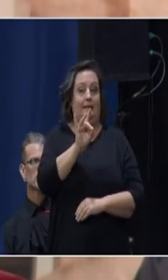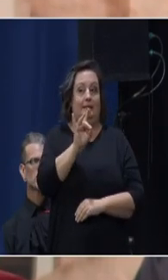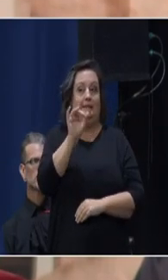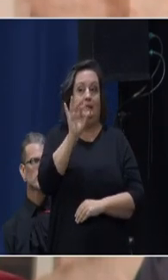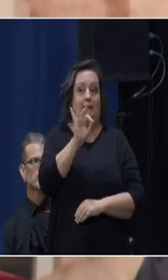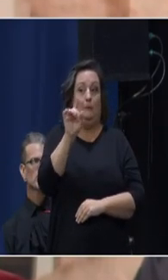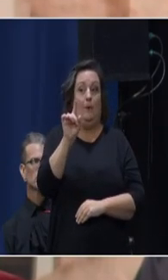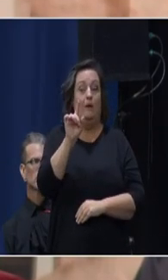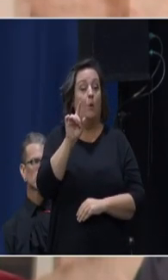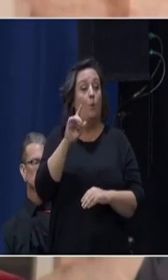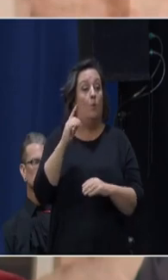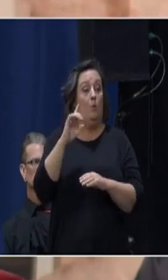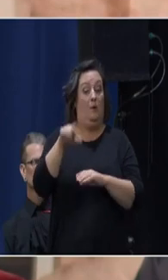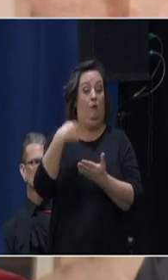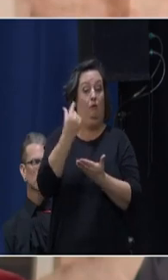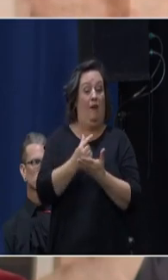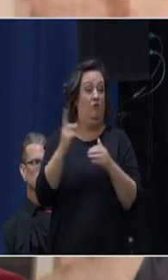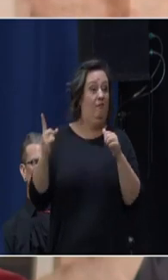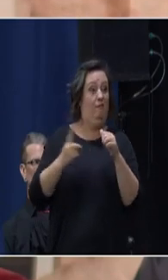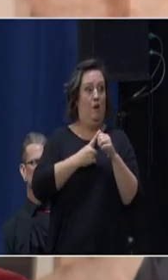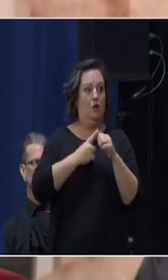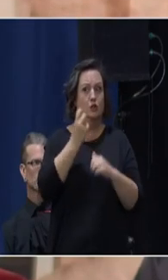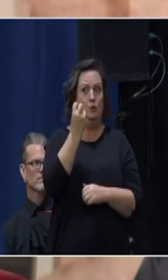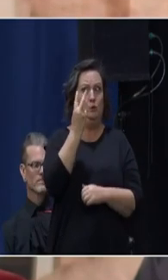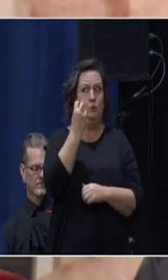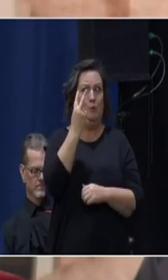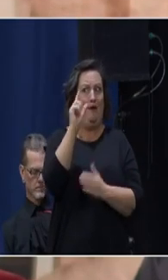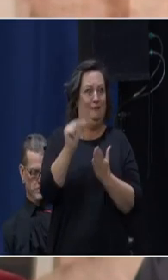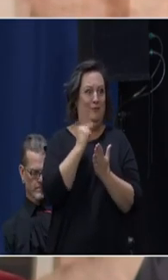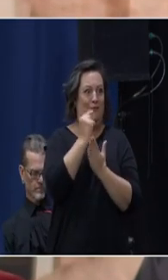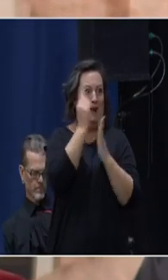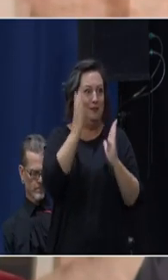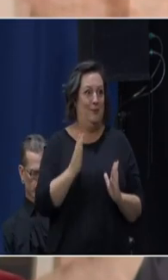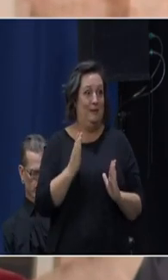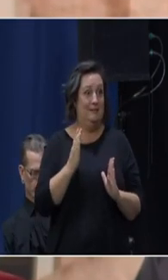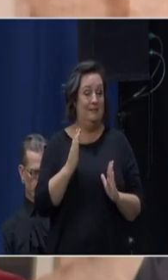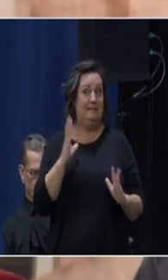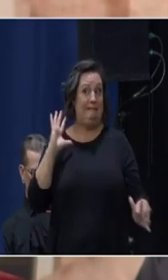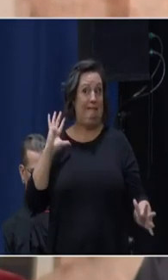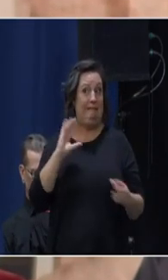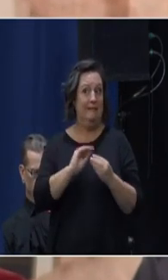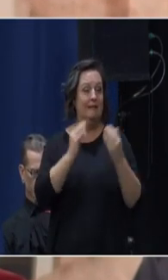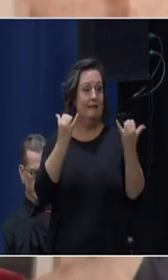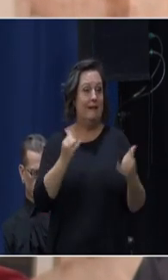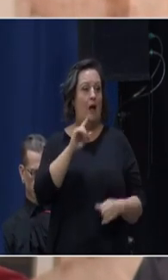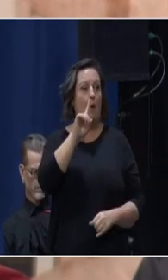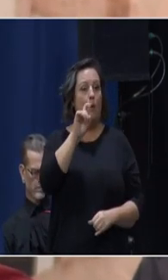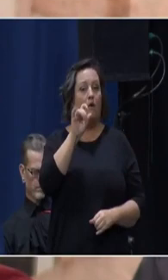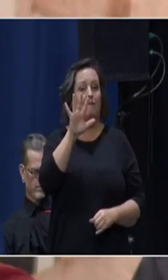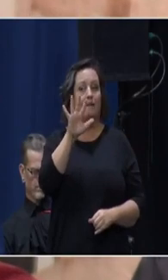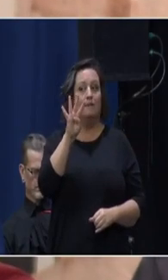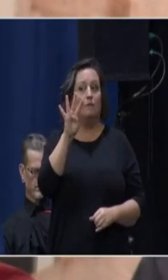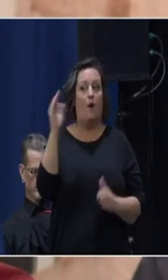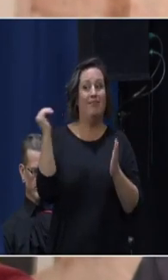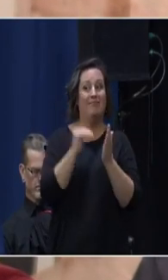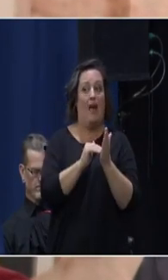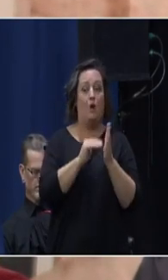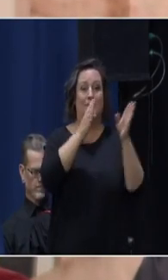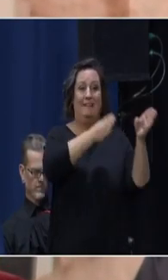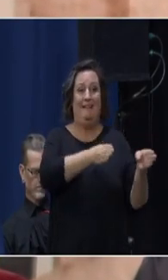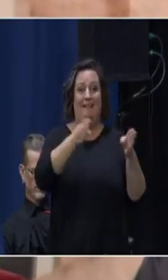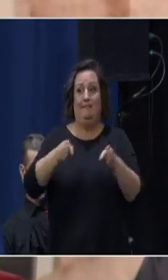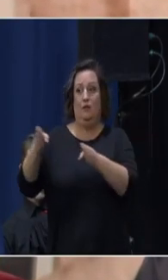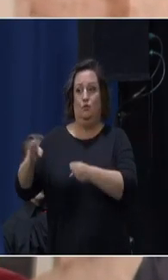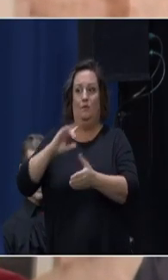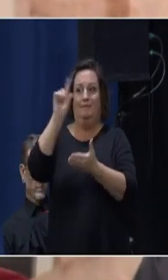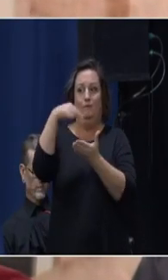first 12 graduates. Since then, more than 154,000 individuals have graduated from